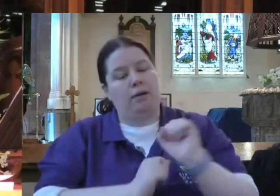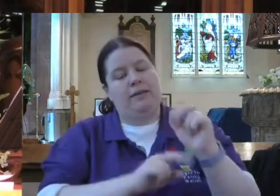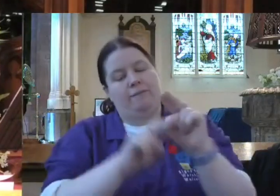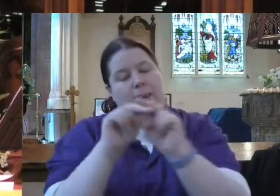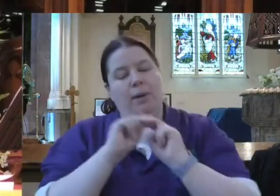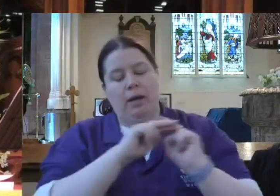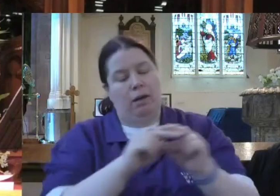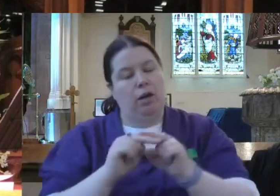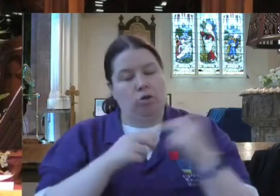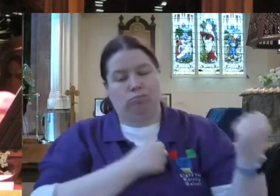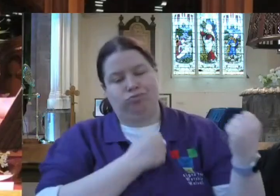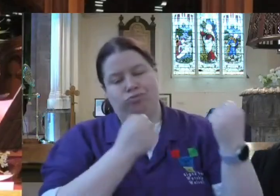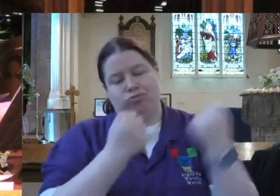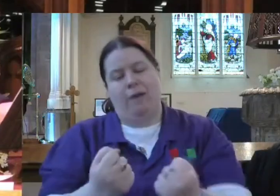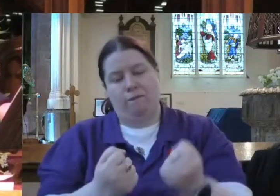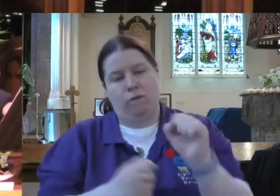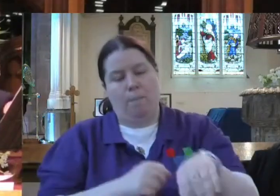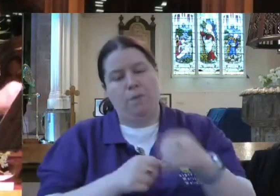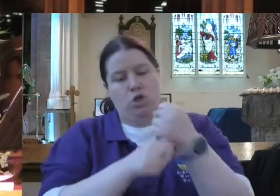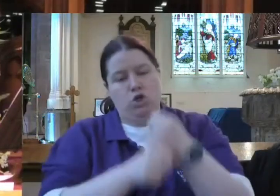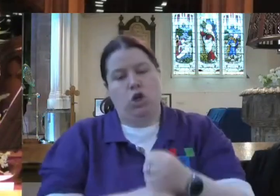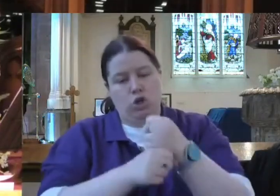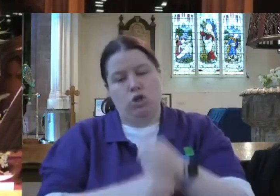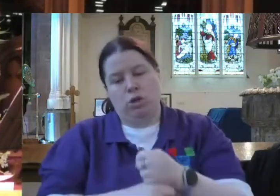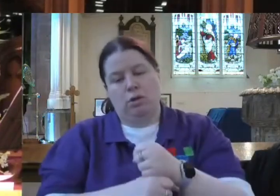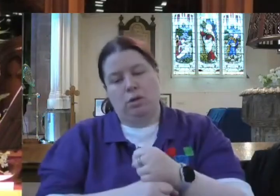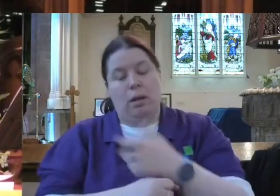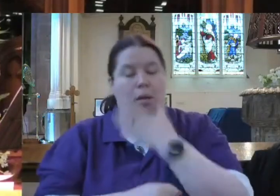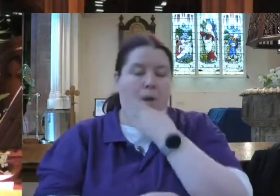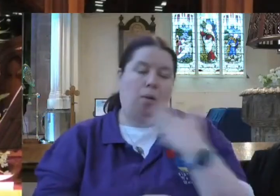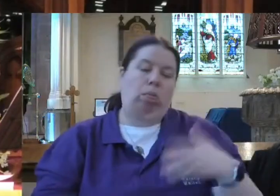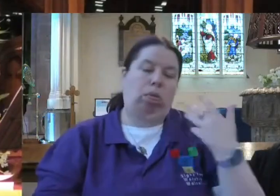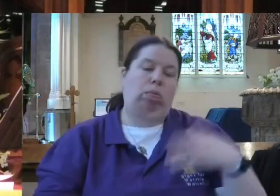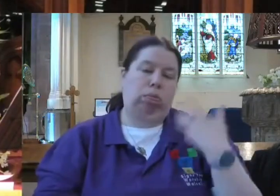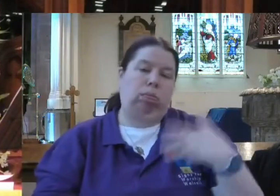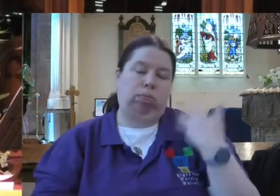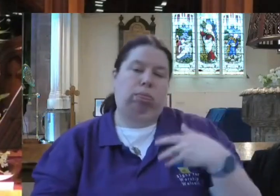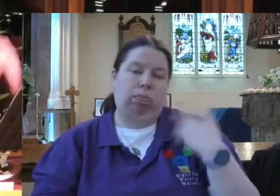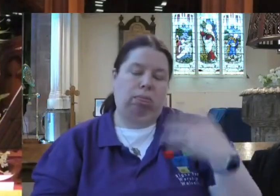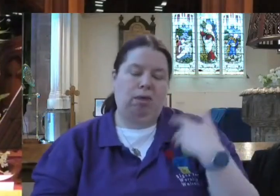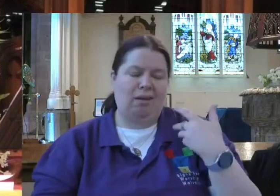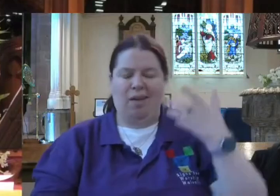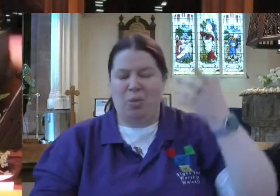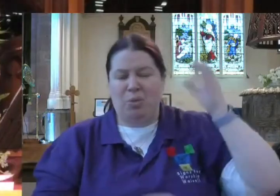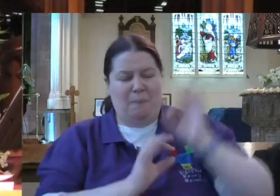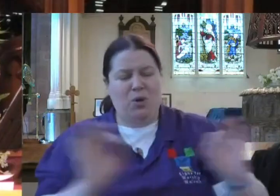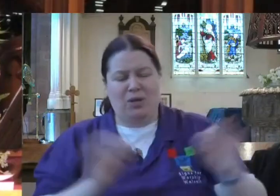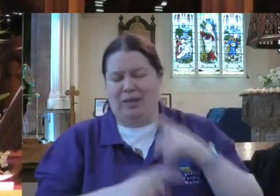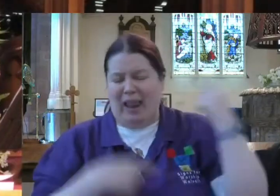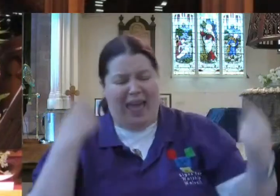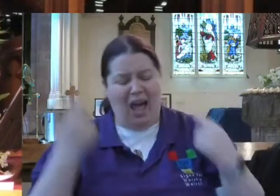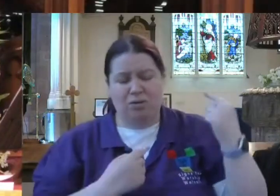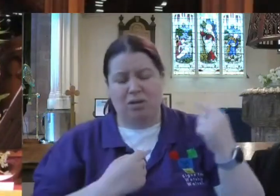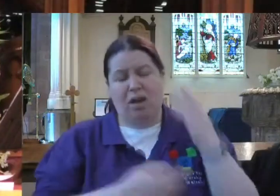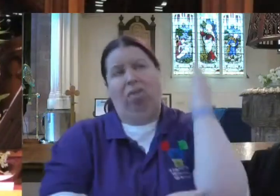driving home from church. And the man was moaning like crazy. He said the music was too loud,